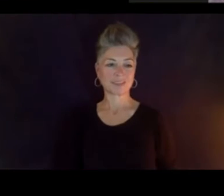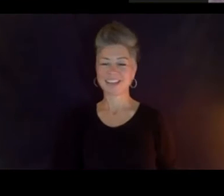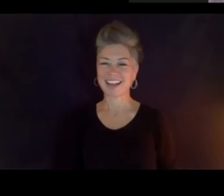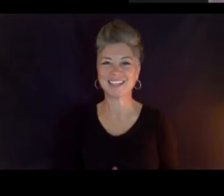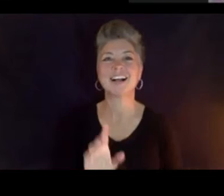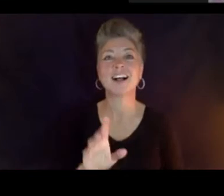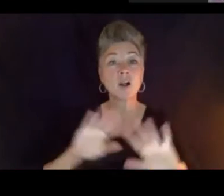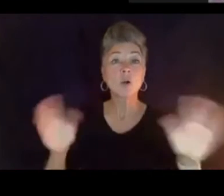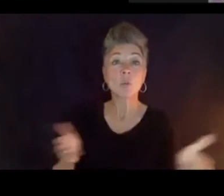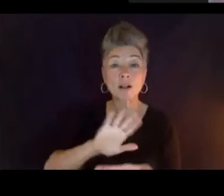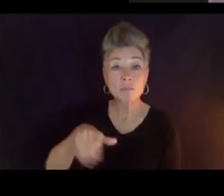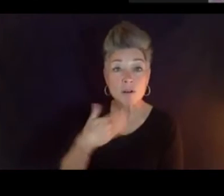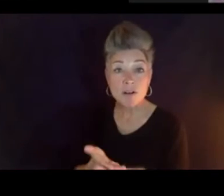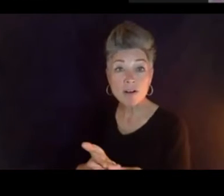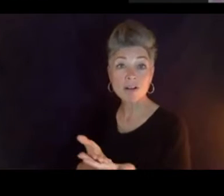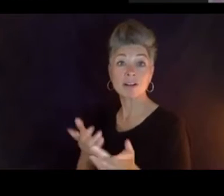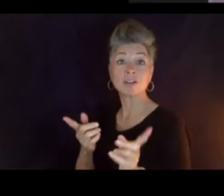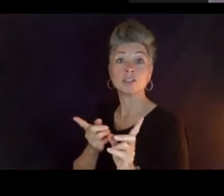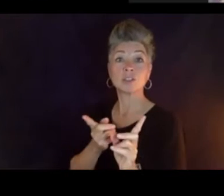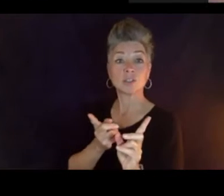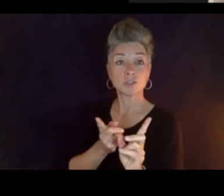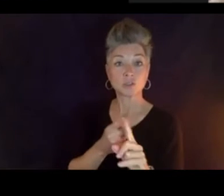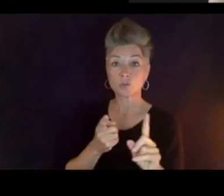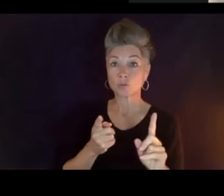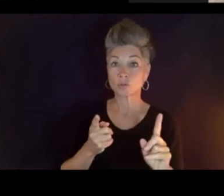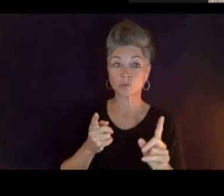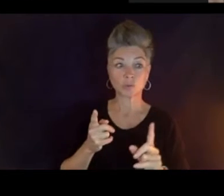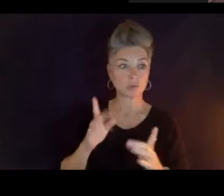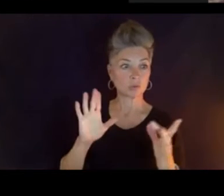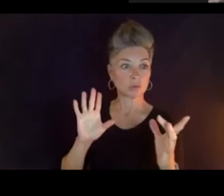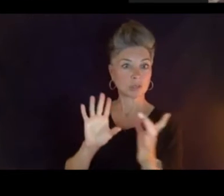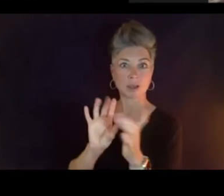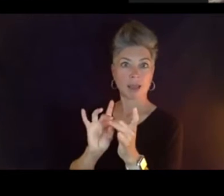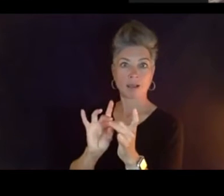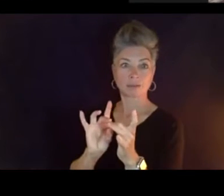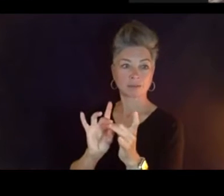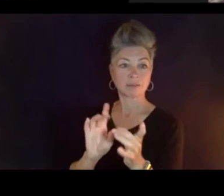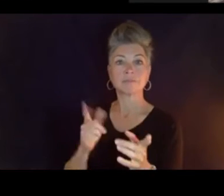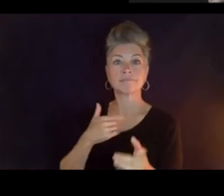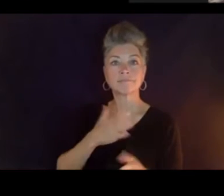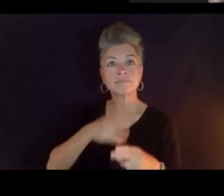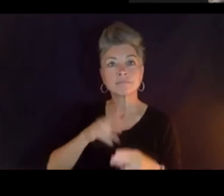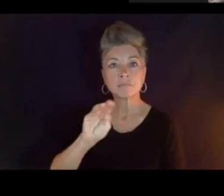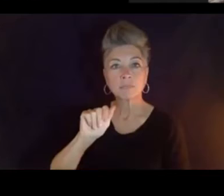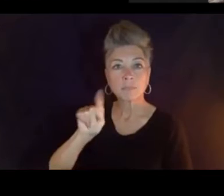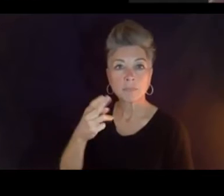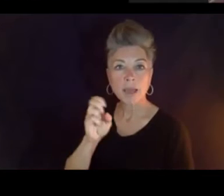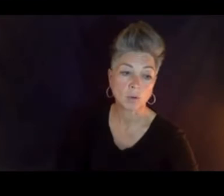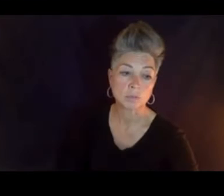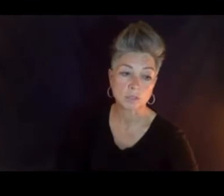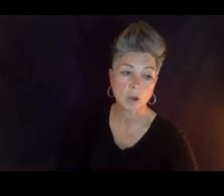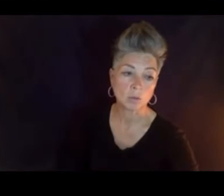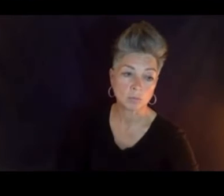Welcome everyone to Pact Now Connect. My name is Matthew Lewis. My pronouns are he, him,